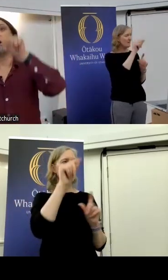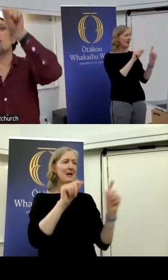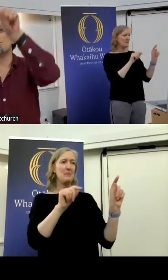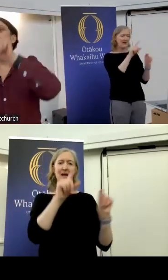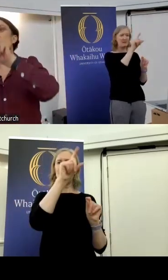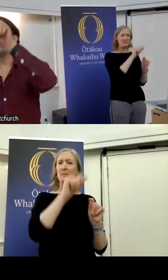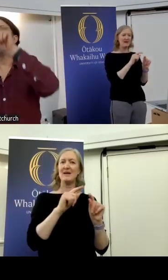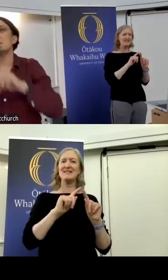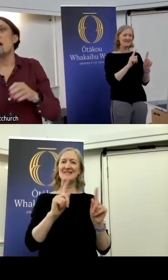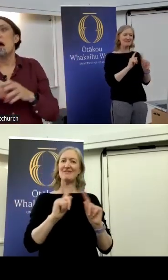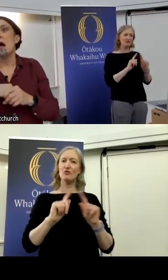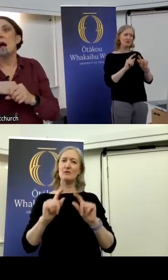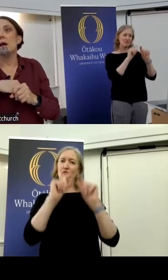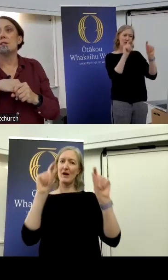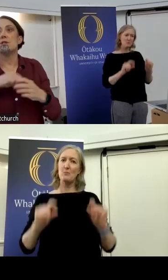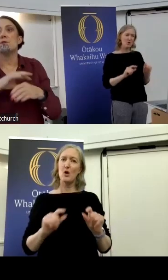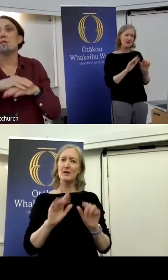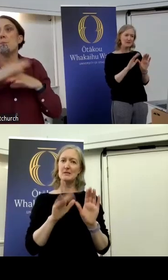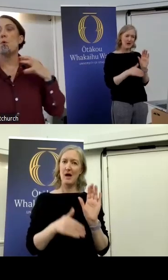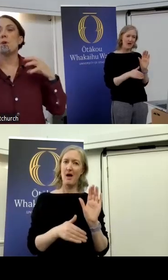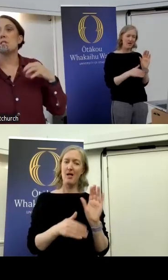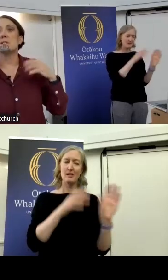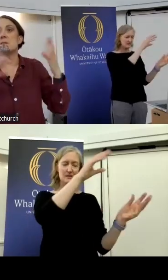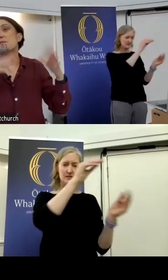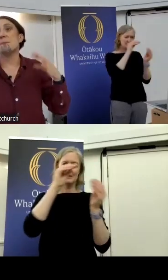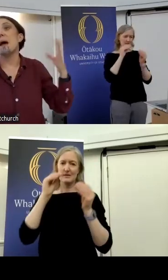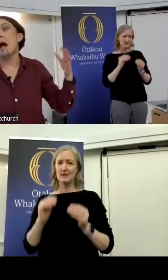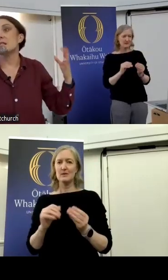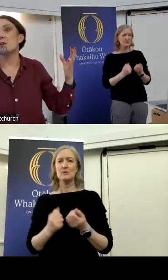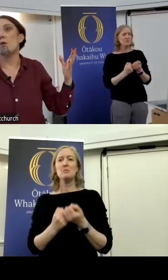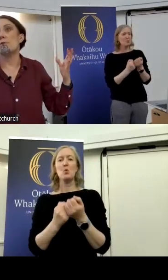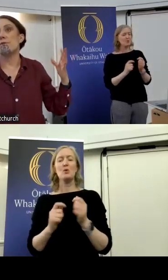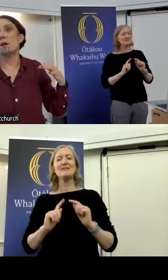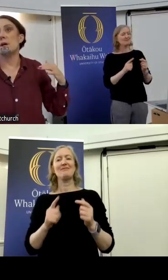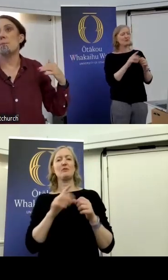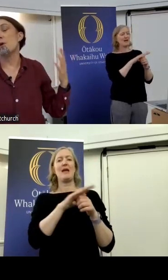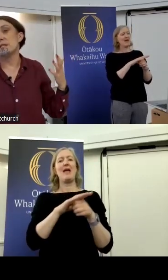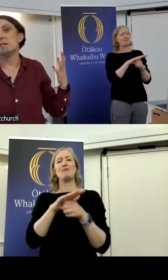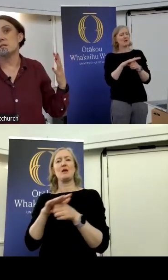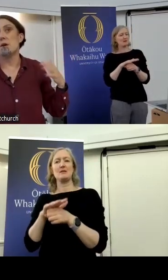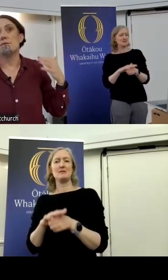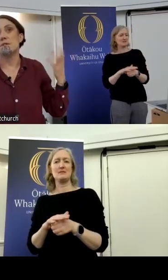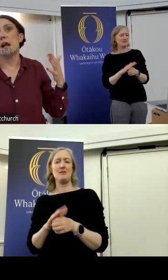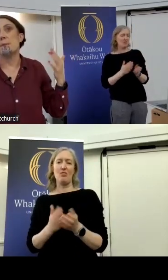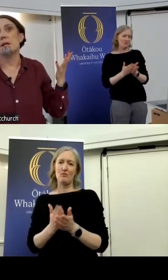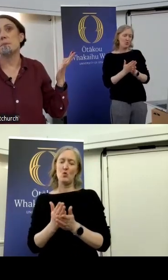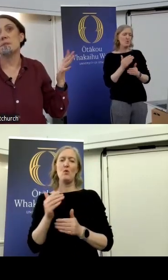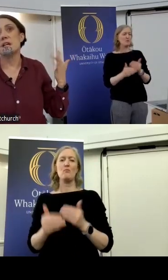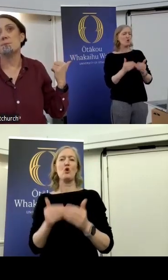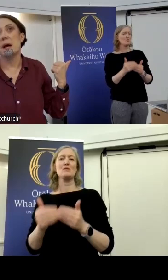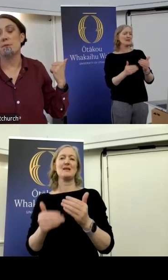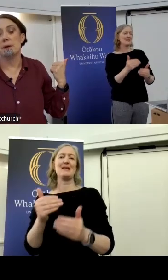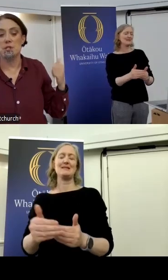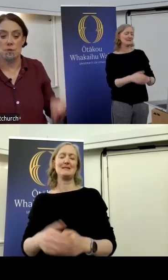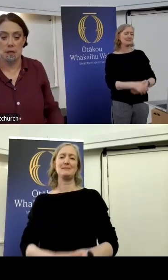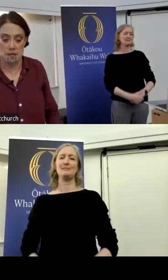types of frameworks to support different parts of the process of developing an